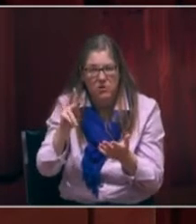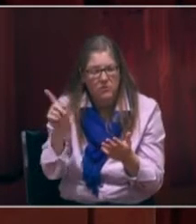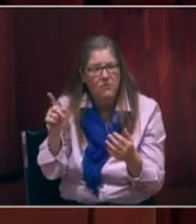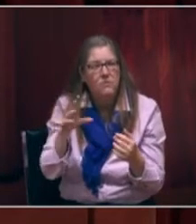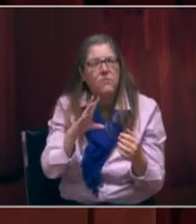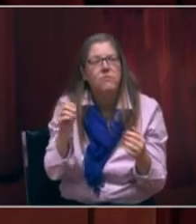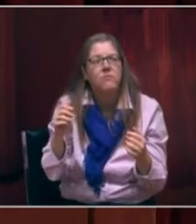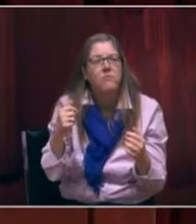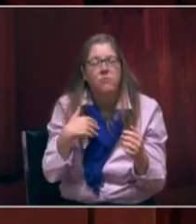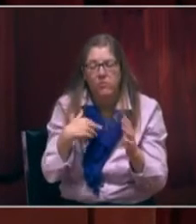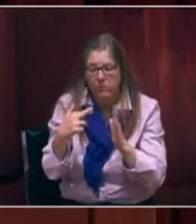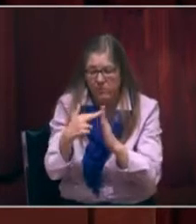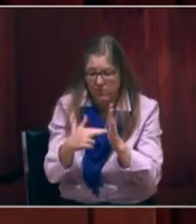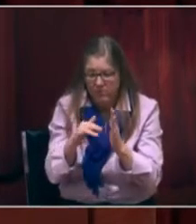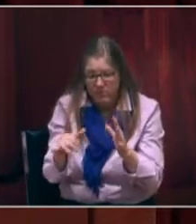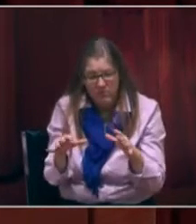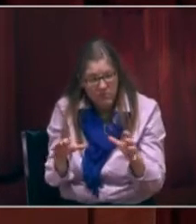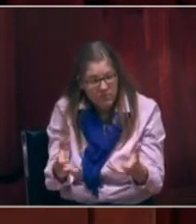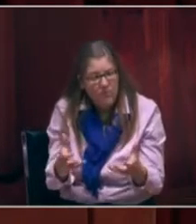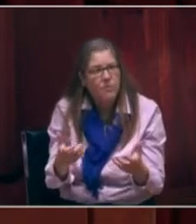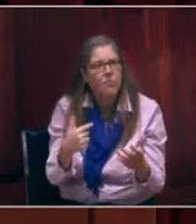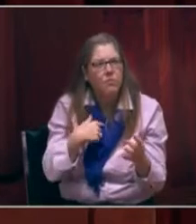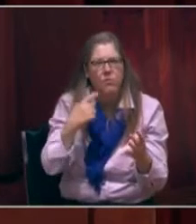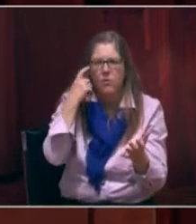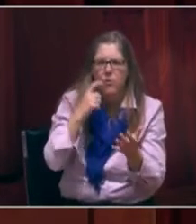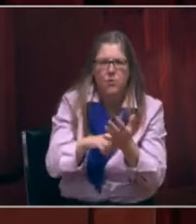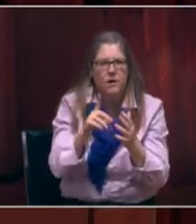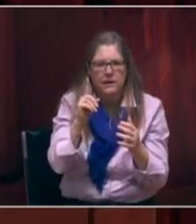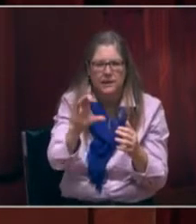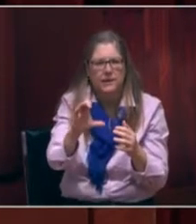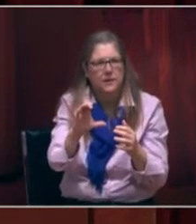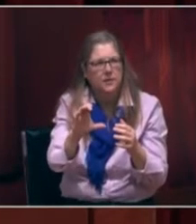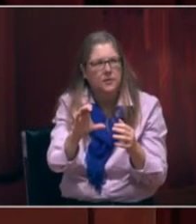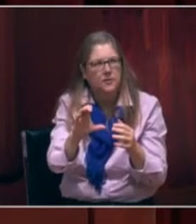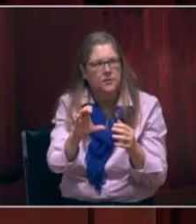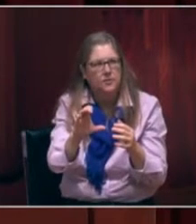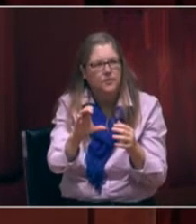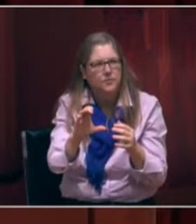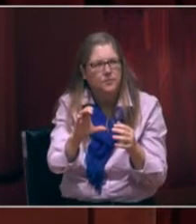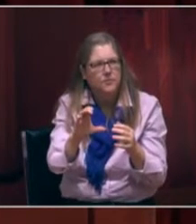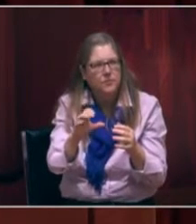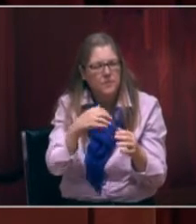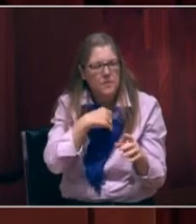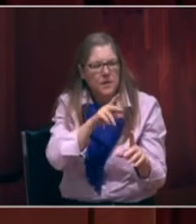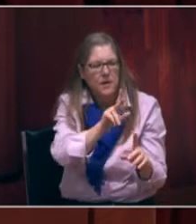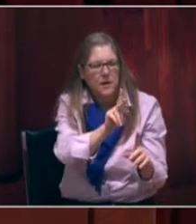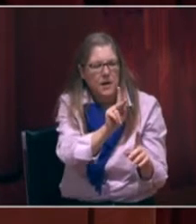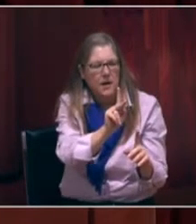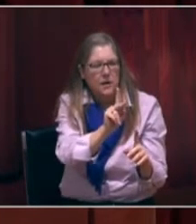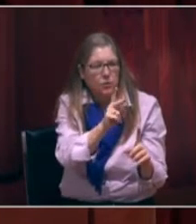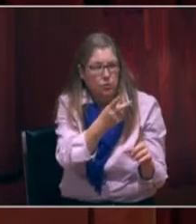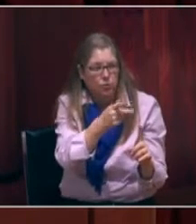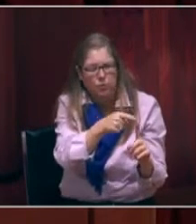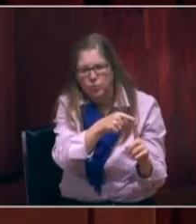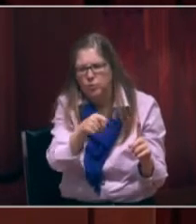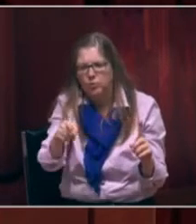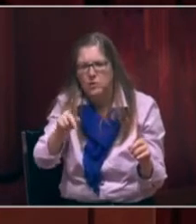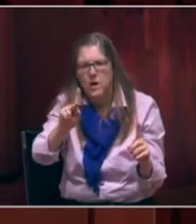once I registered for the class, I noticed that the DC location had all from K2 to K6. I was